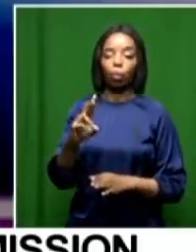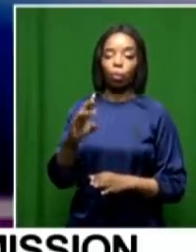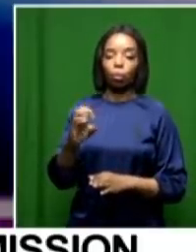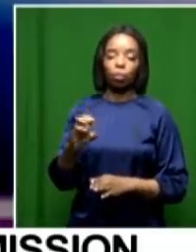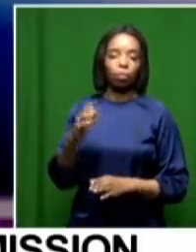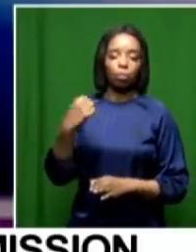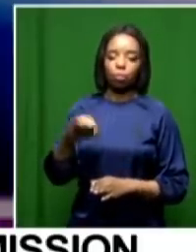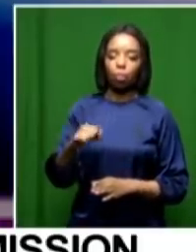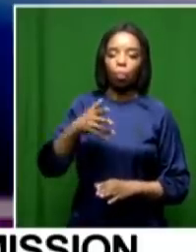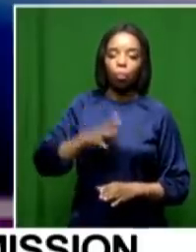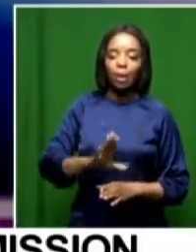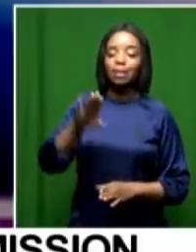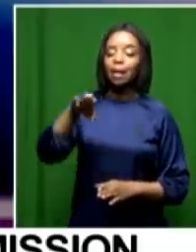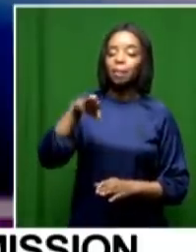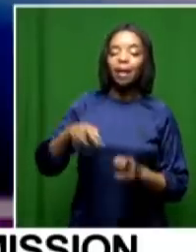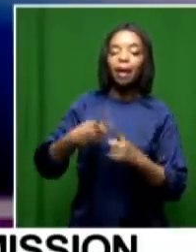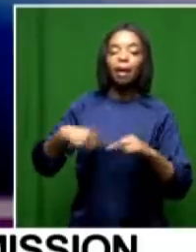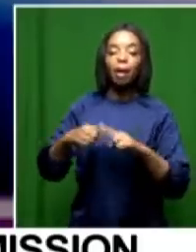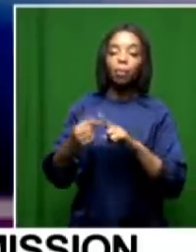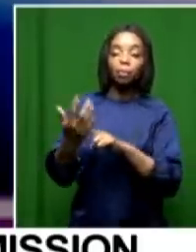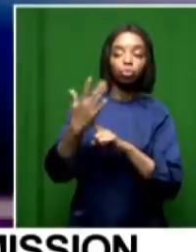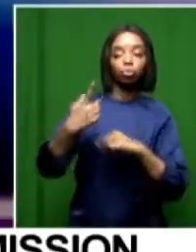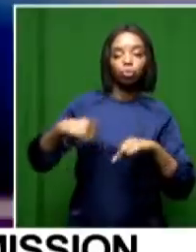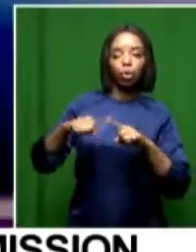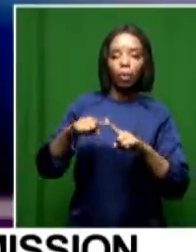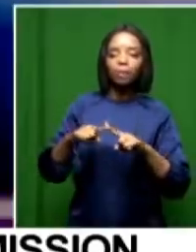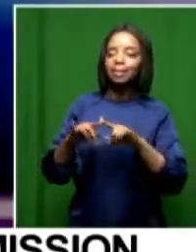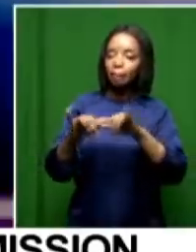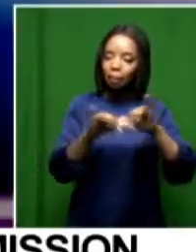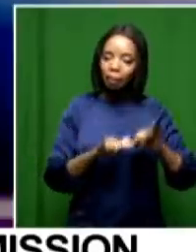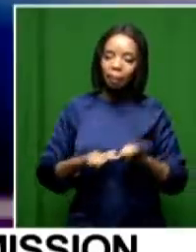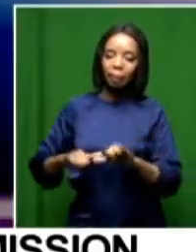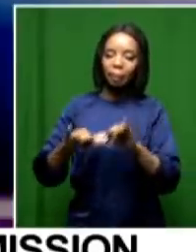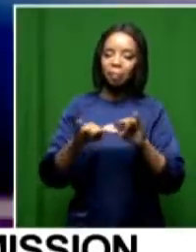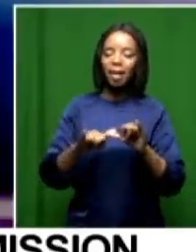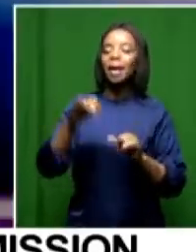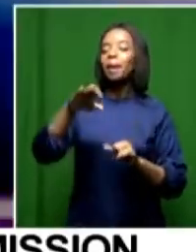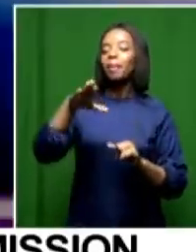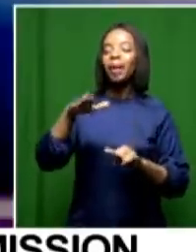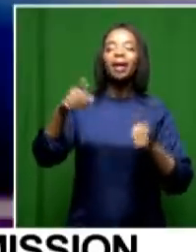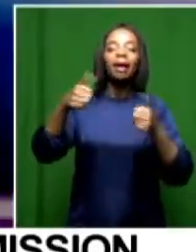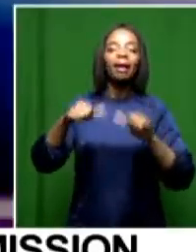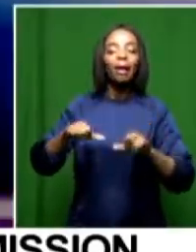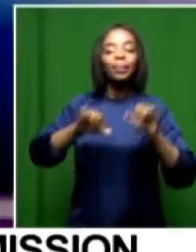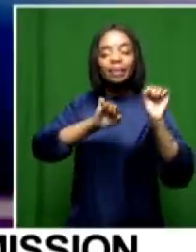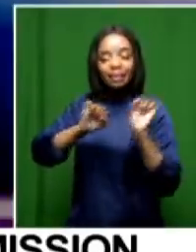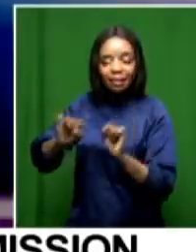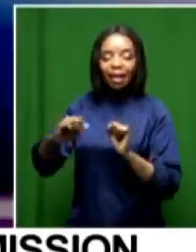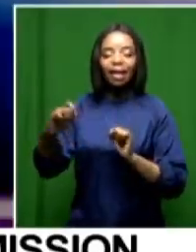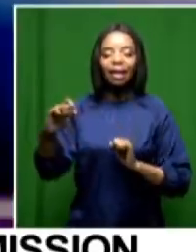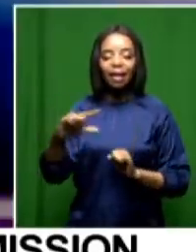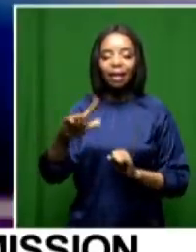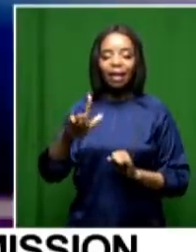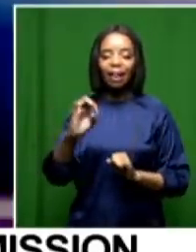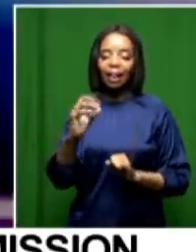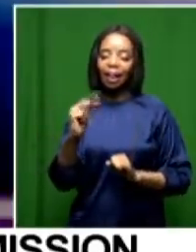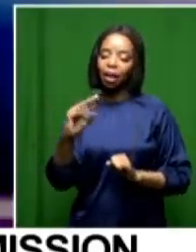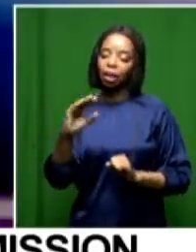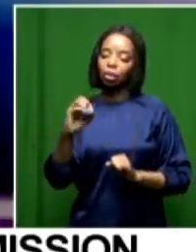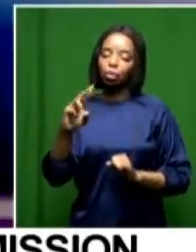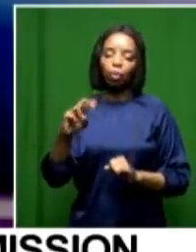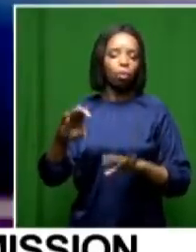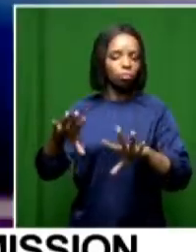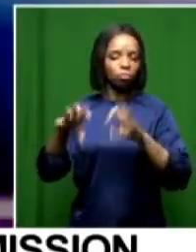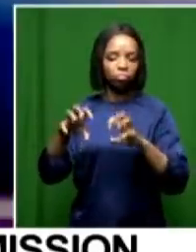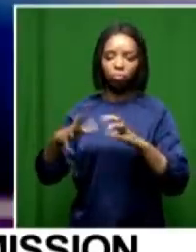We need our banks to show us that they are actually consistent. They must shut down all of the bank accounts of Glencore, if there are any, and any of their associates who've operated in this